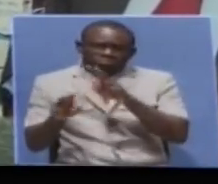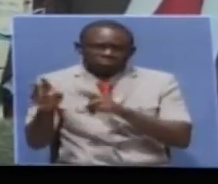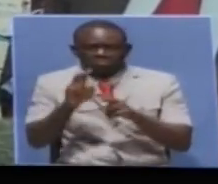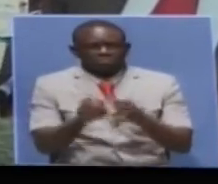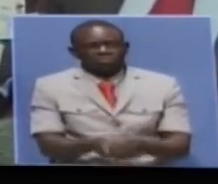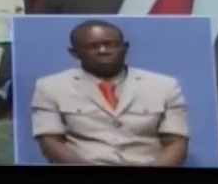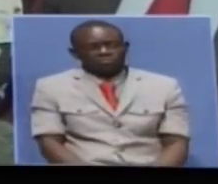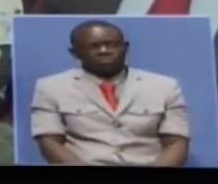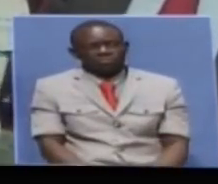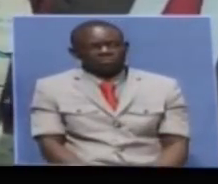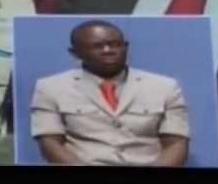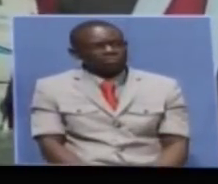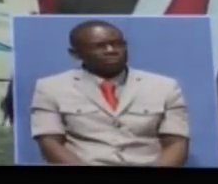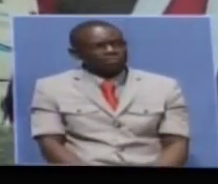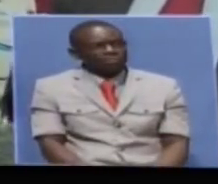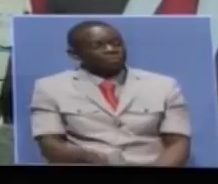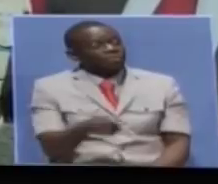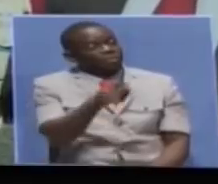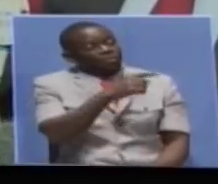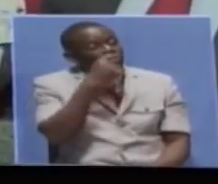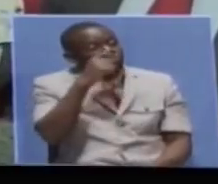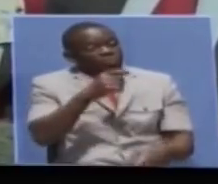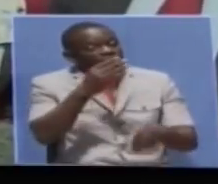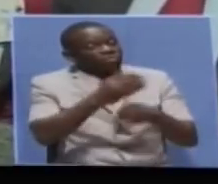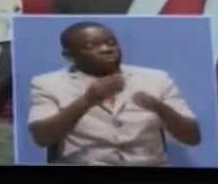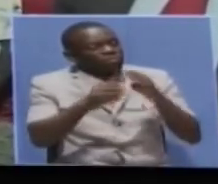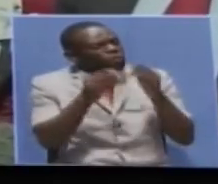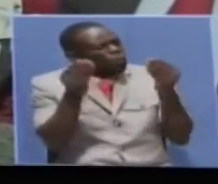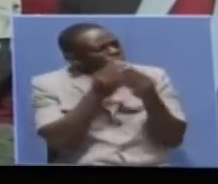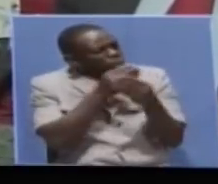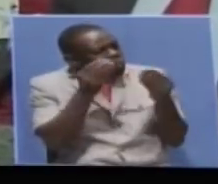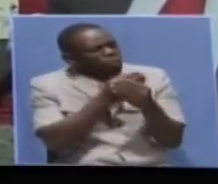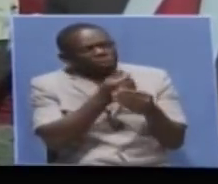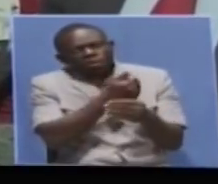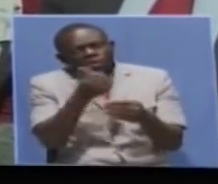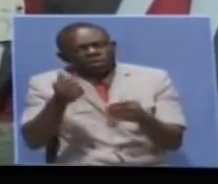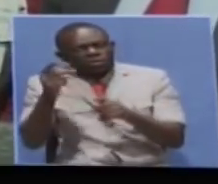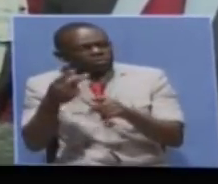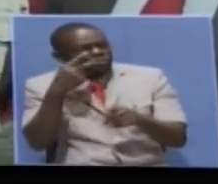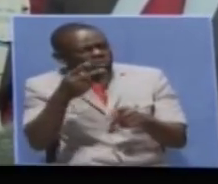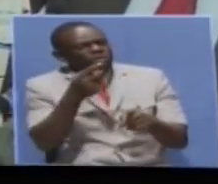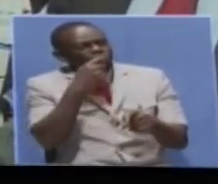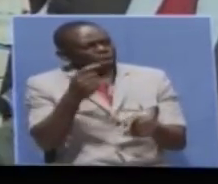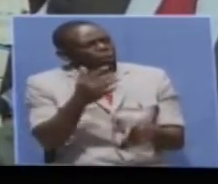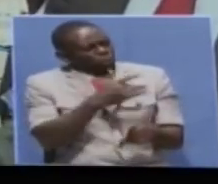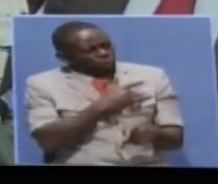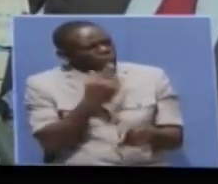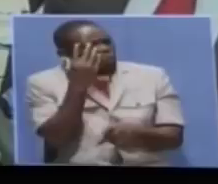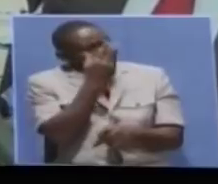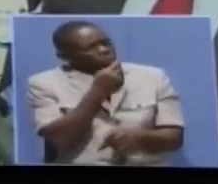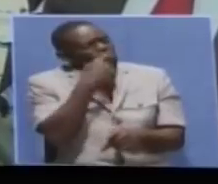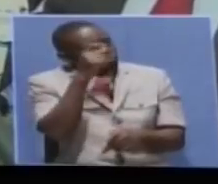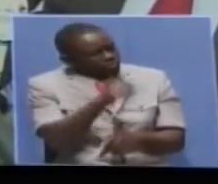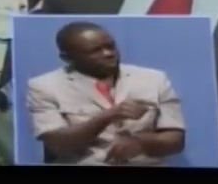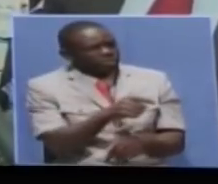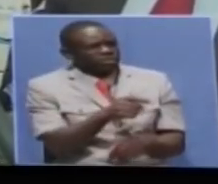a beautiful, magnificent, outstanding, beautiful, excellent, awesome building. That's what I want to see here. Yeah. This one will be a